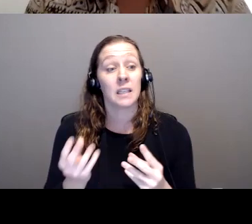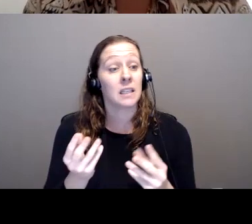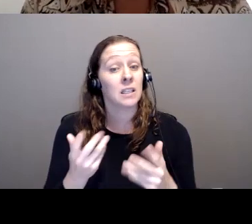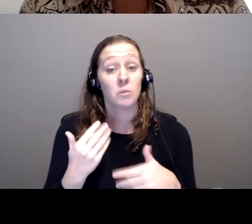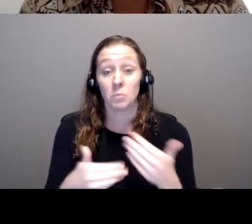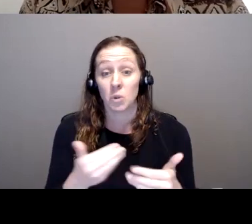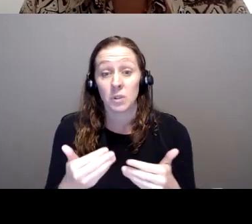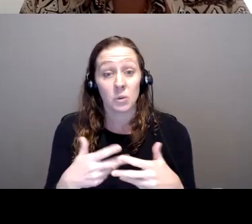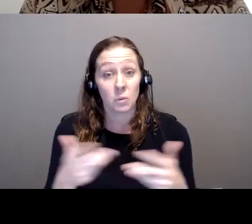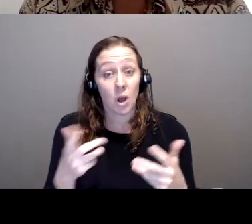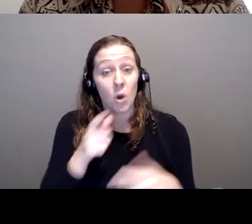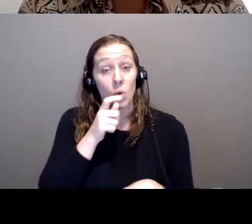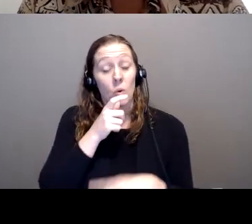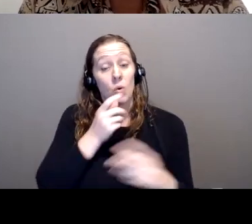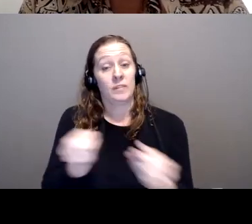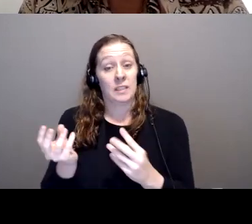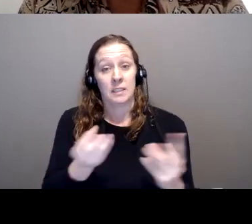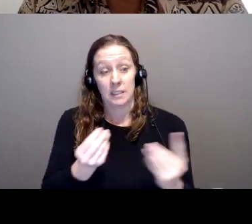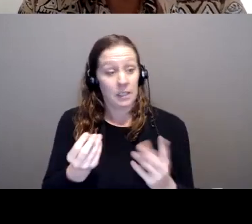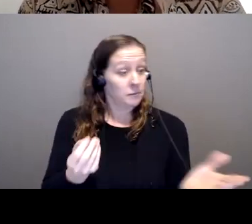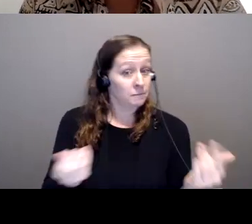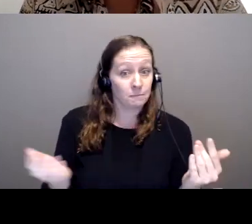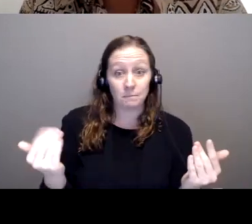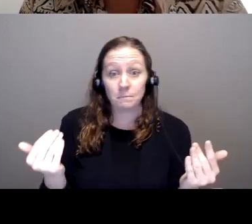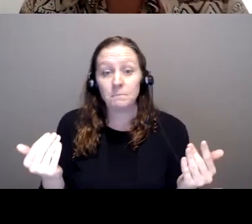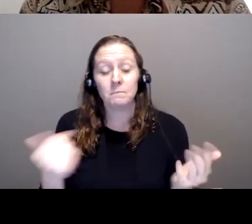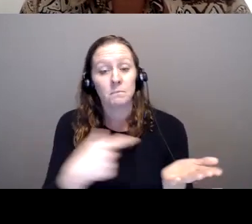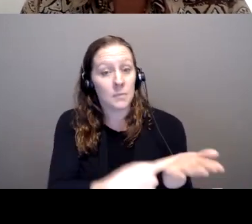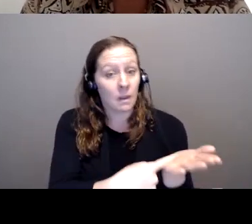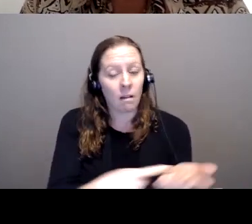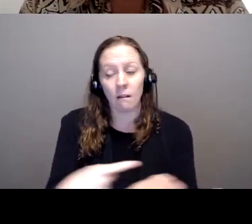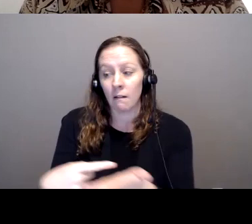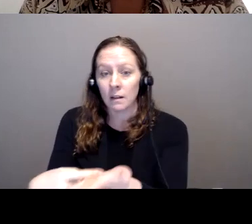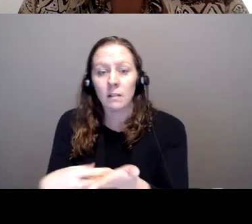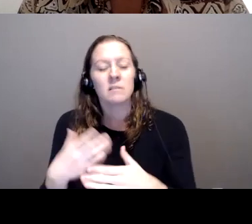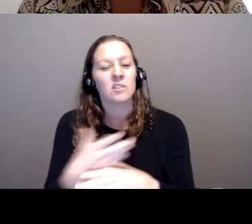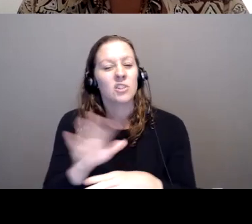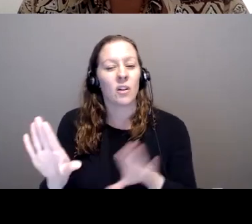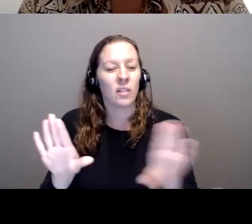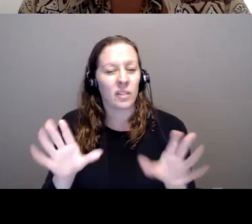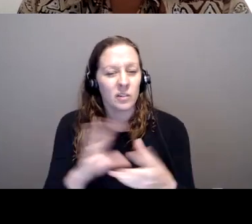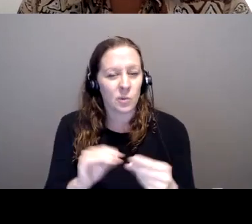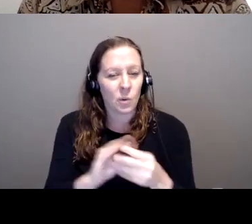facilitators engage the participants in the dialogue to share their stories.